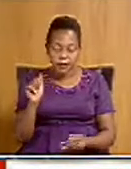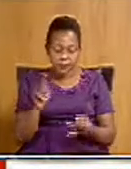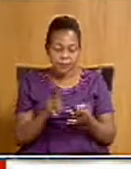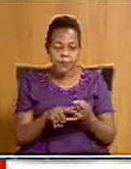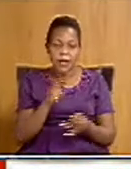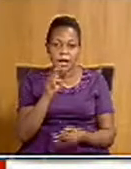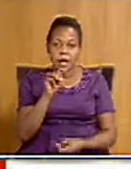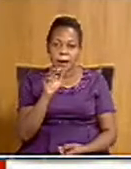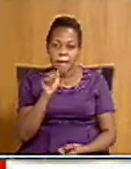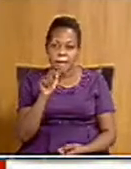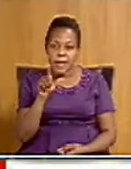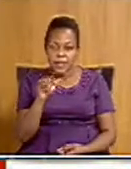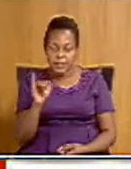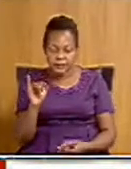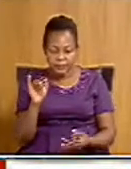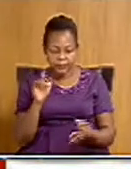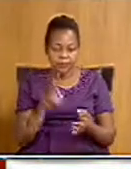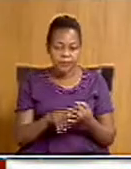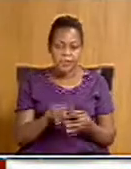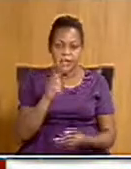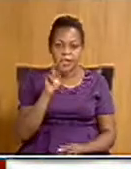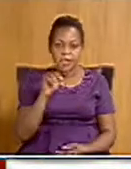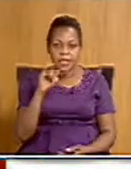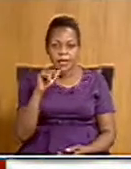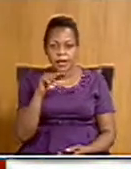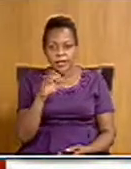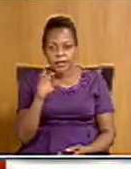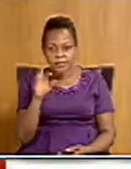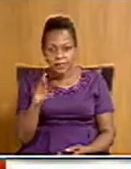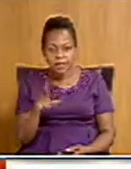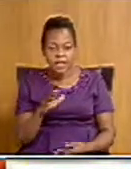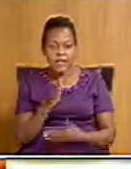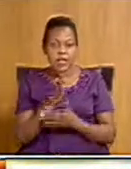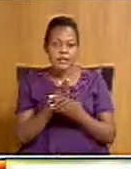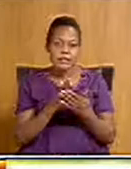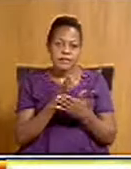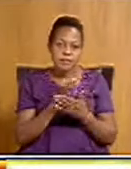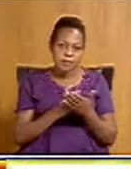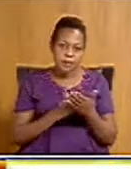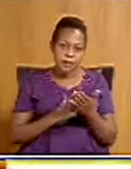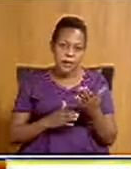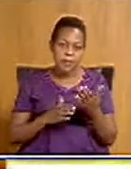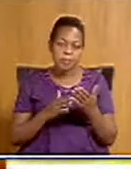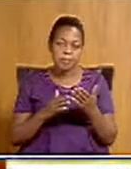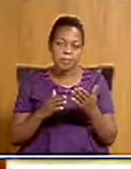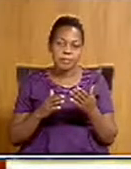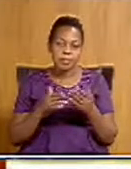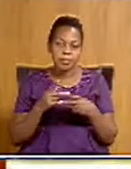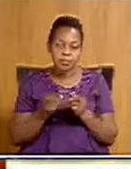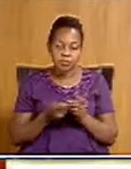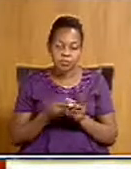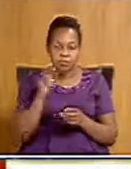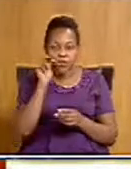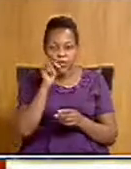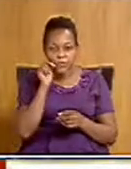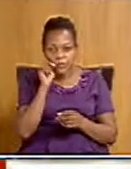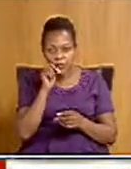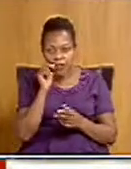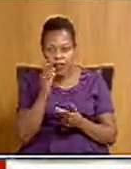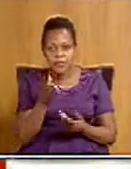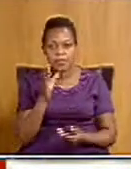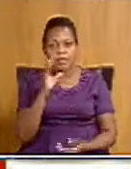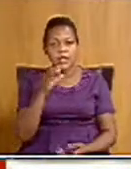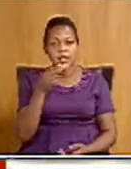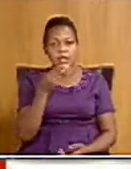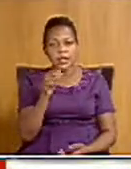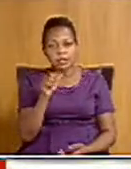Mali, Niger, some parts of Nigeria, Chad,